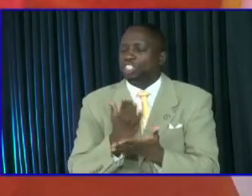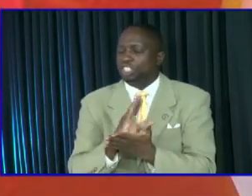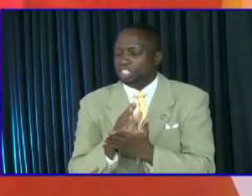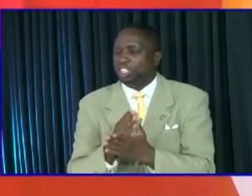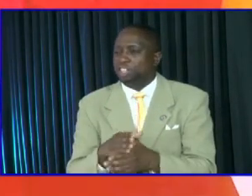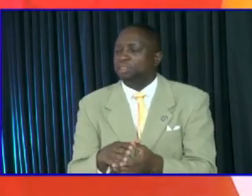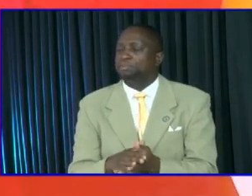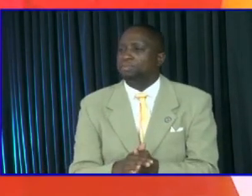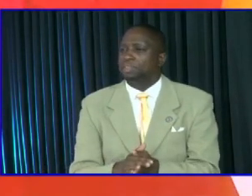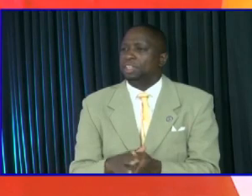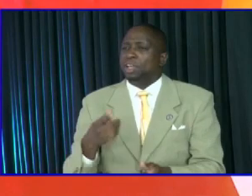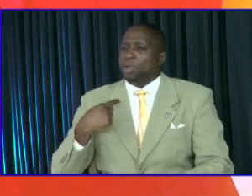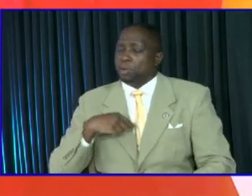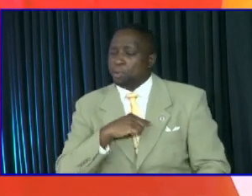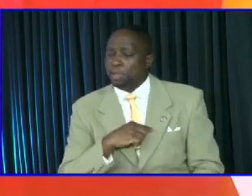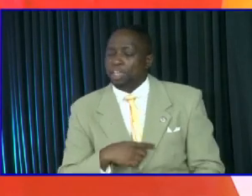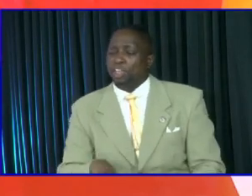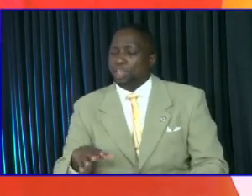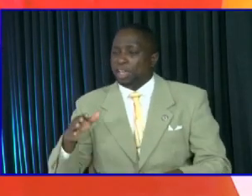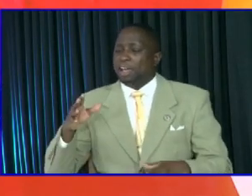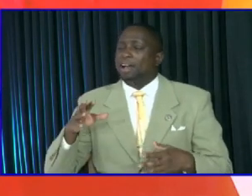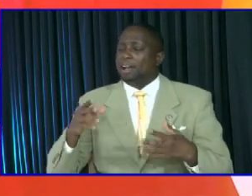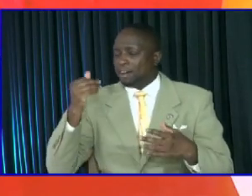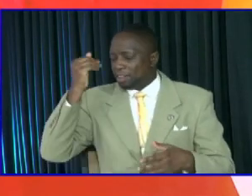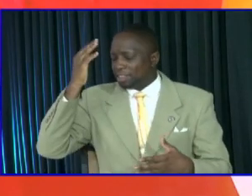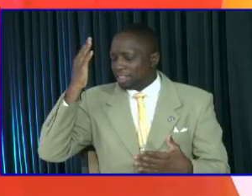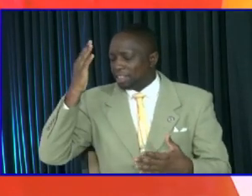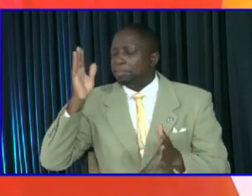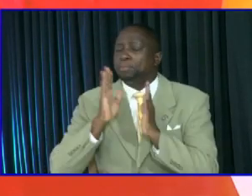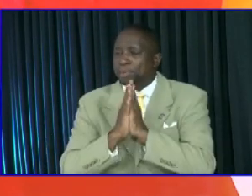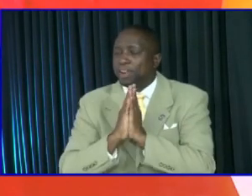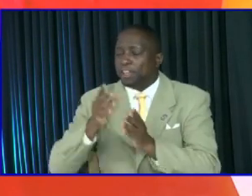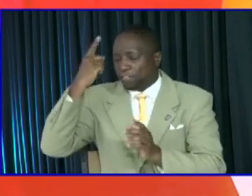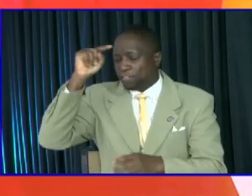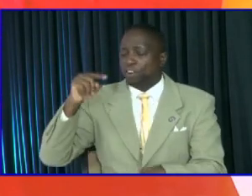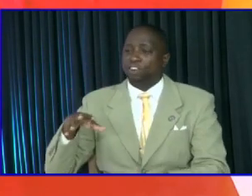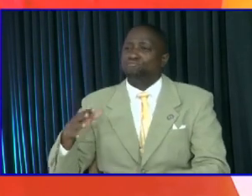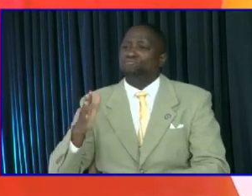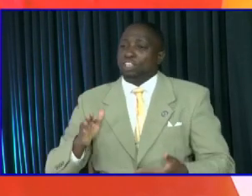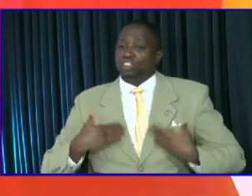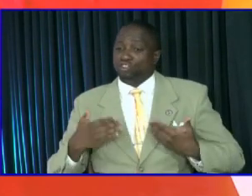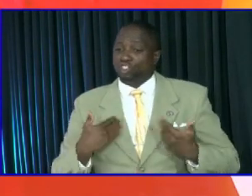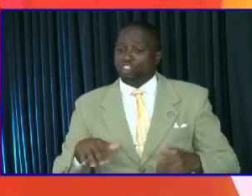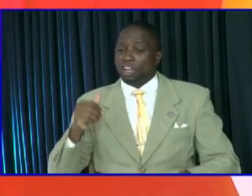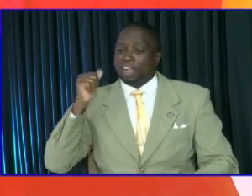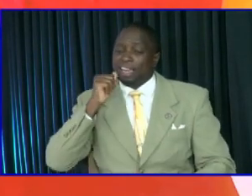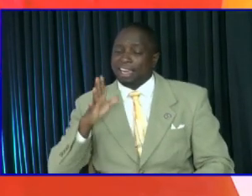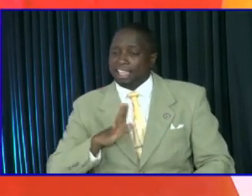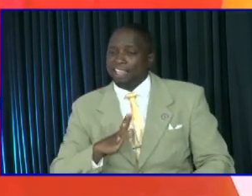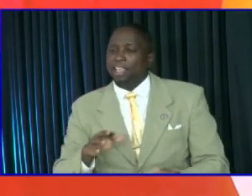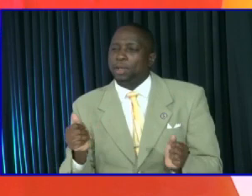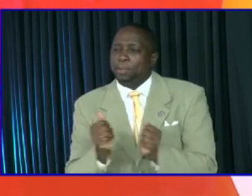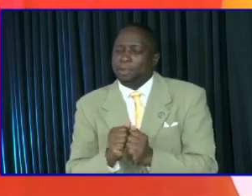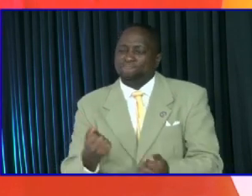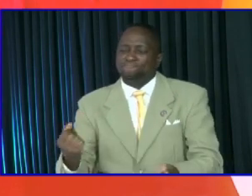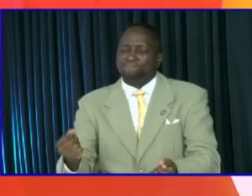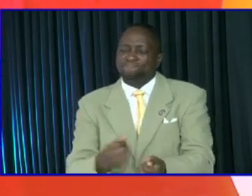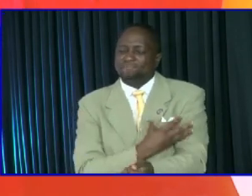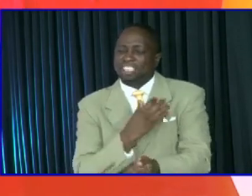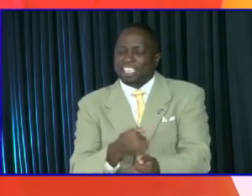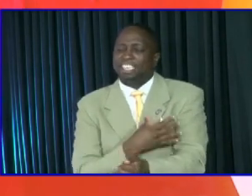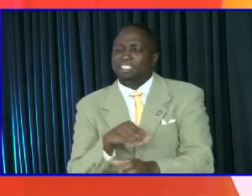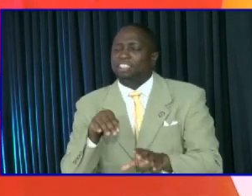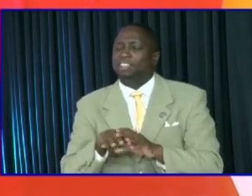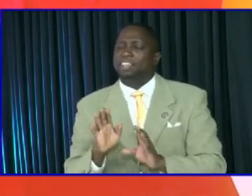lady with the cancer in her mouth. We have seen in the time past that you have intervened and you have spoken to cancer,